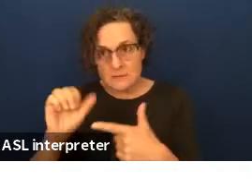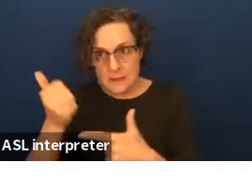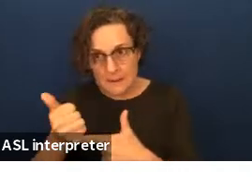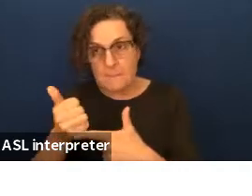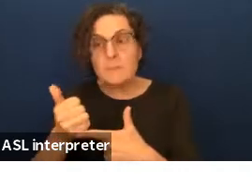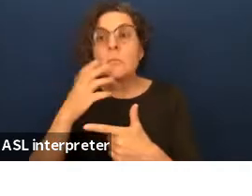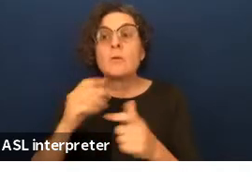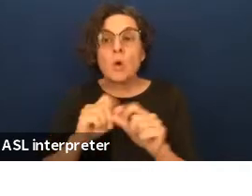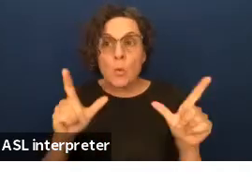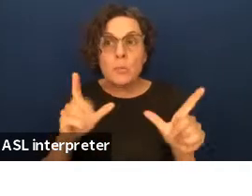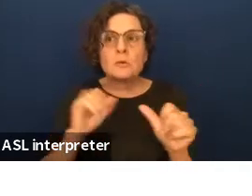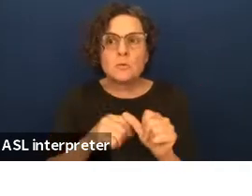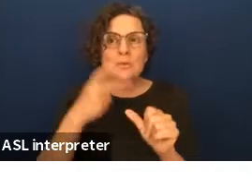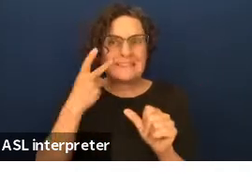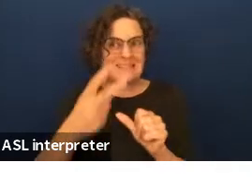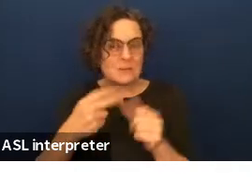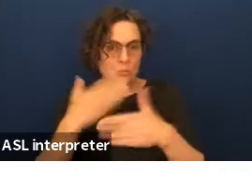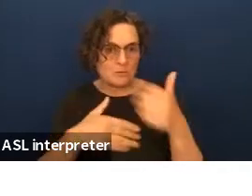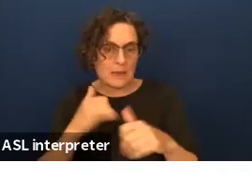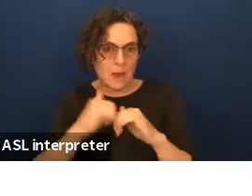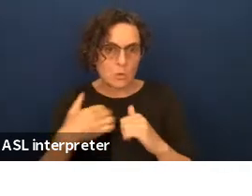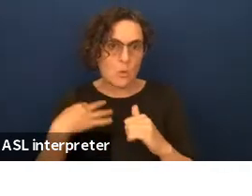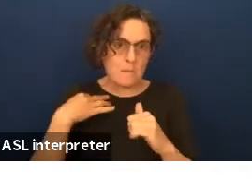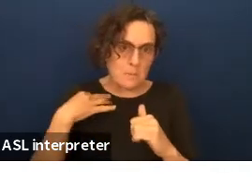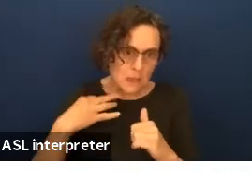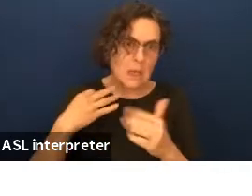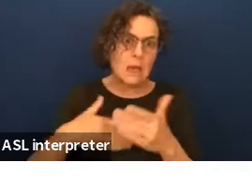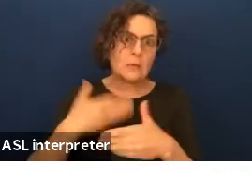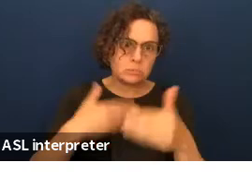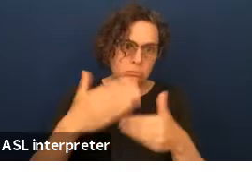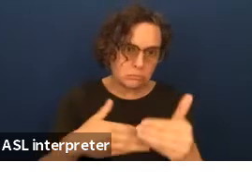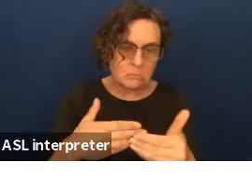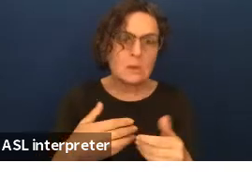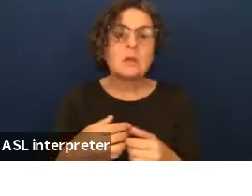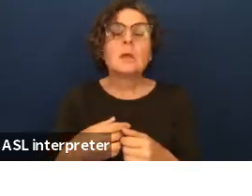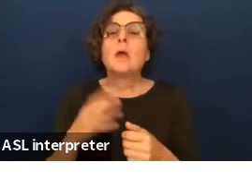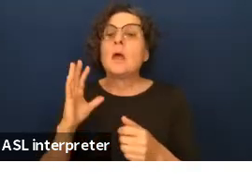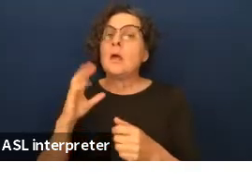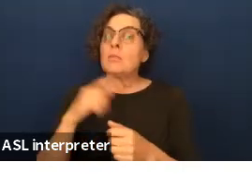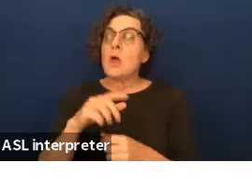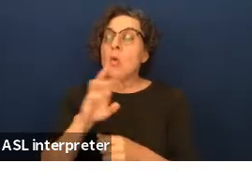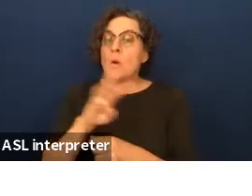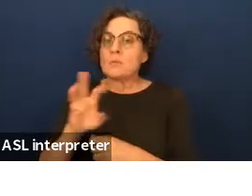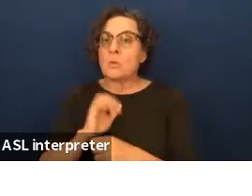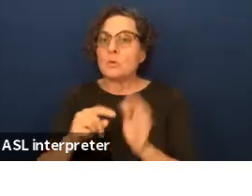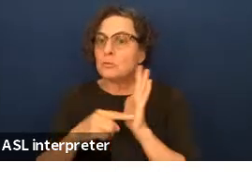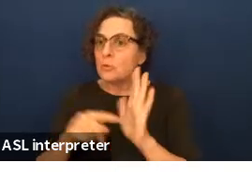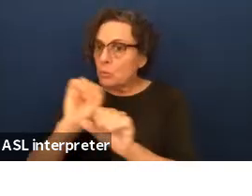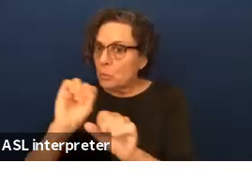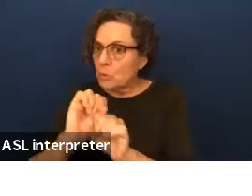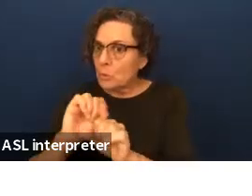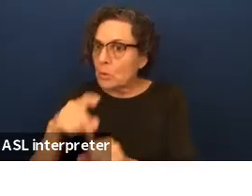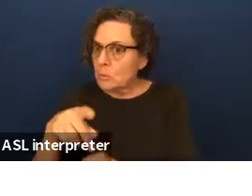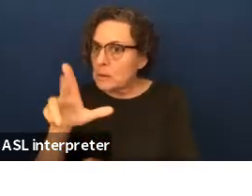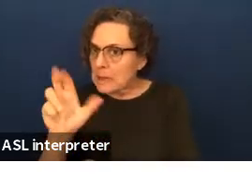through the process of the application. It has the work plan and all the